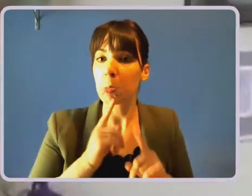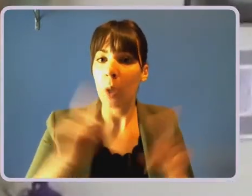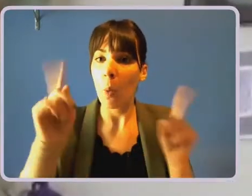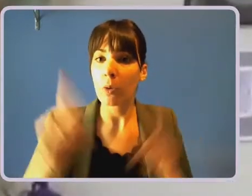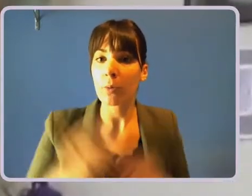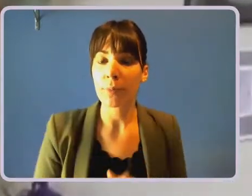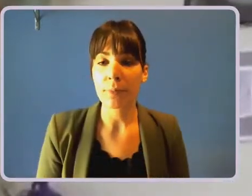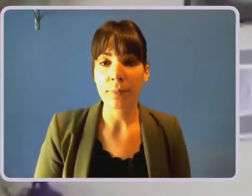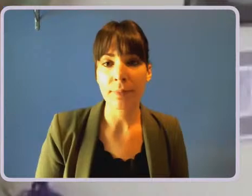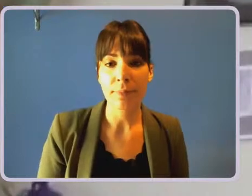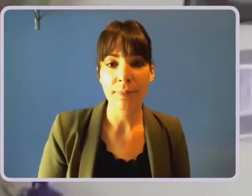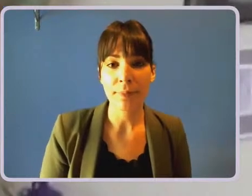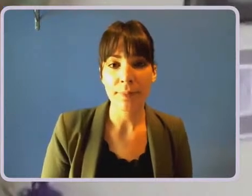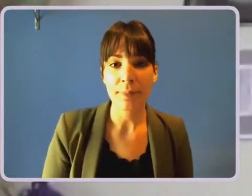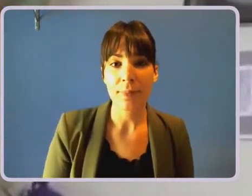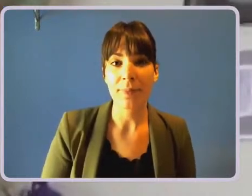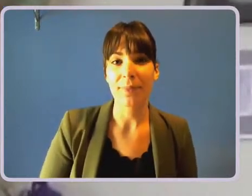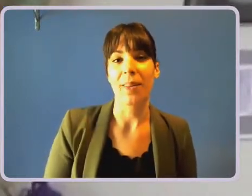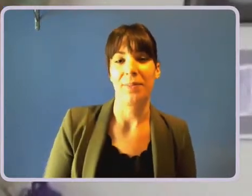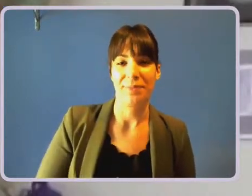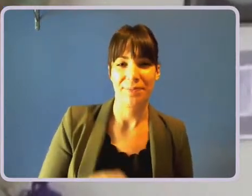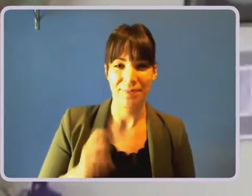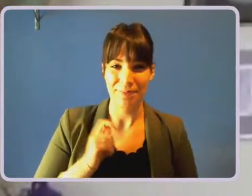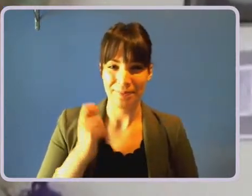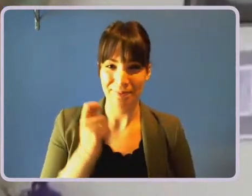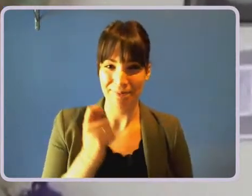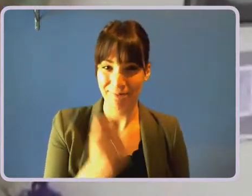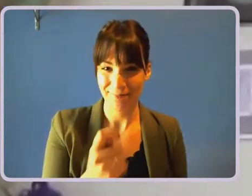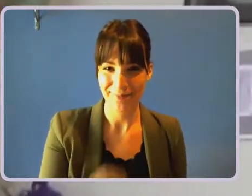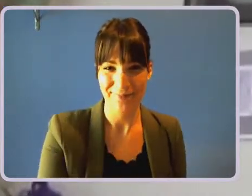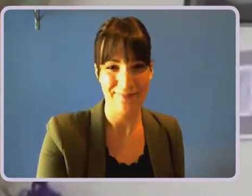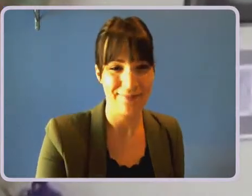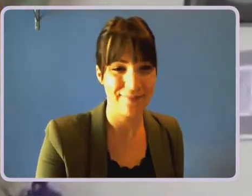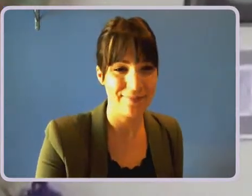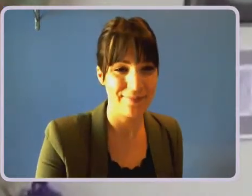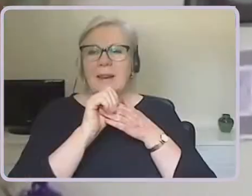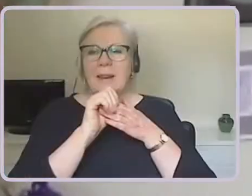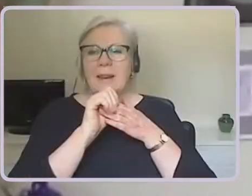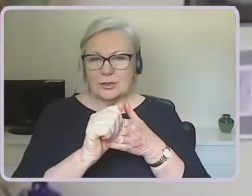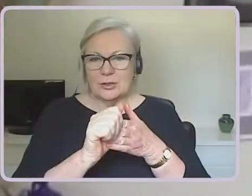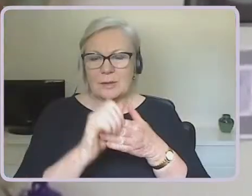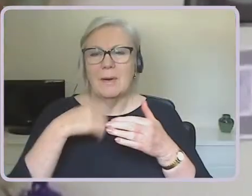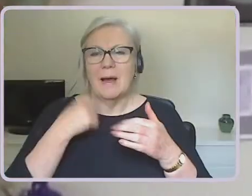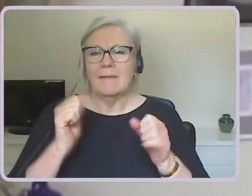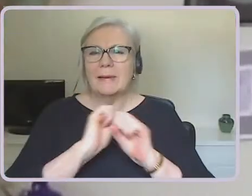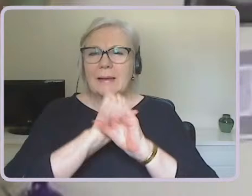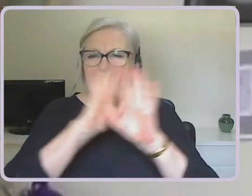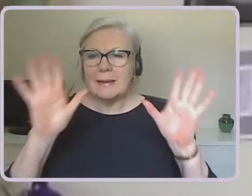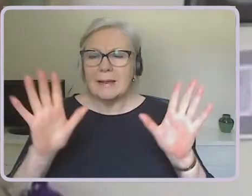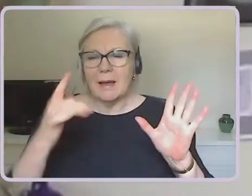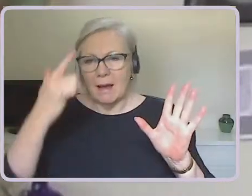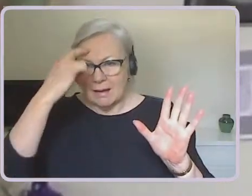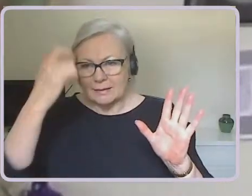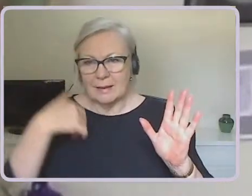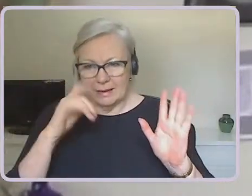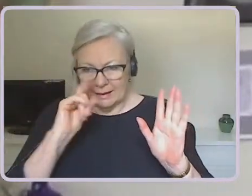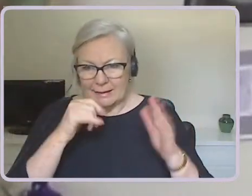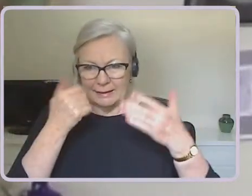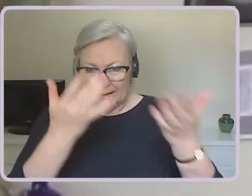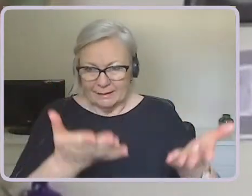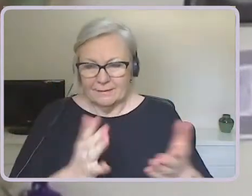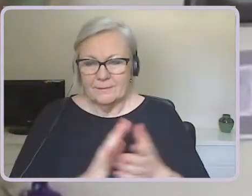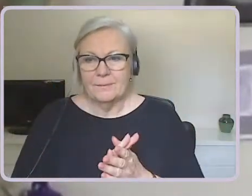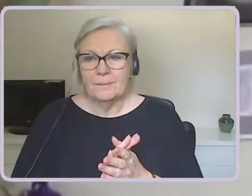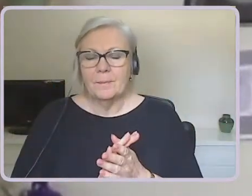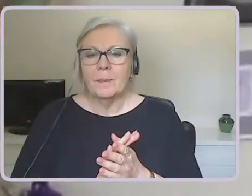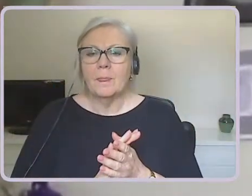going to talk leadership at you. But I've got some clear suggestions, and rather than being on the